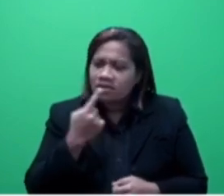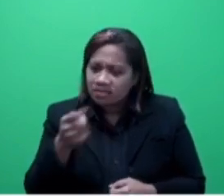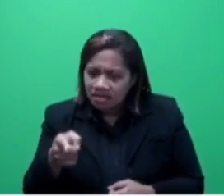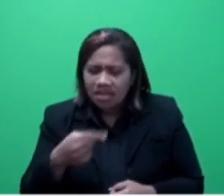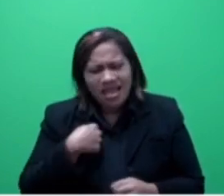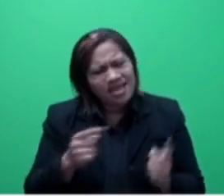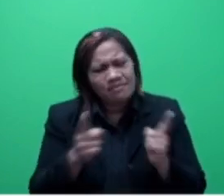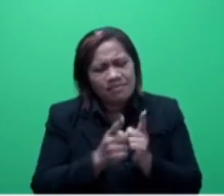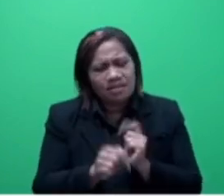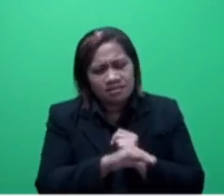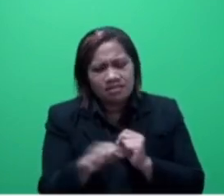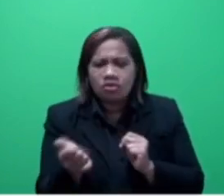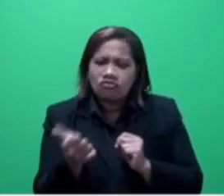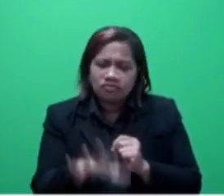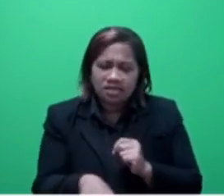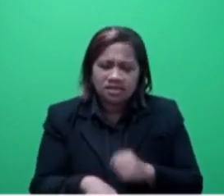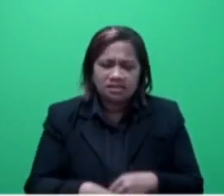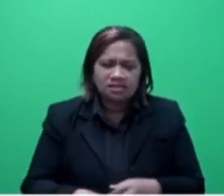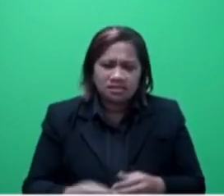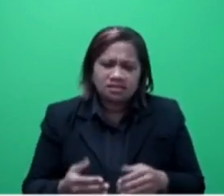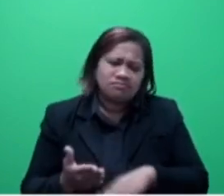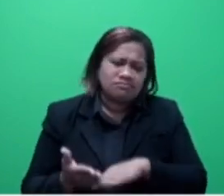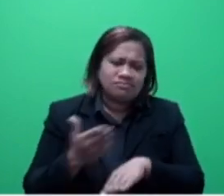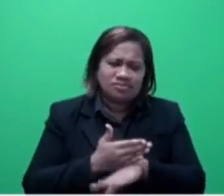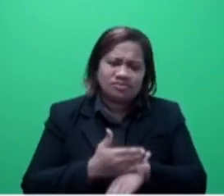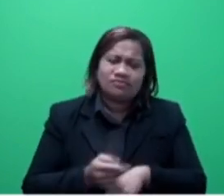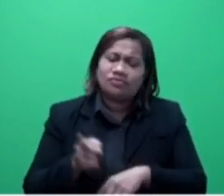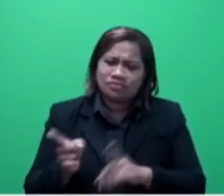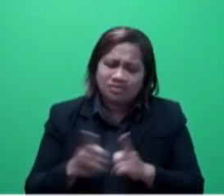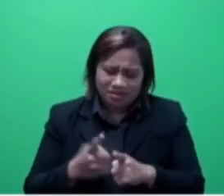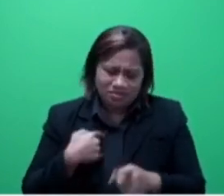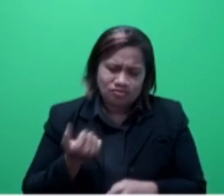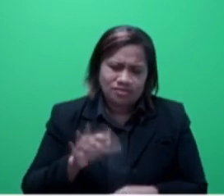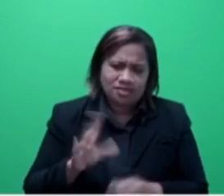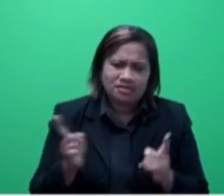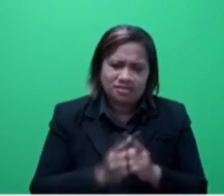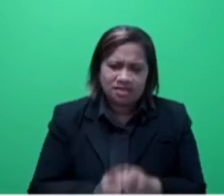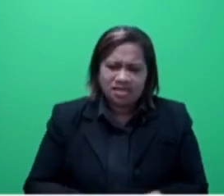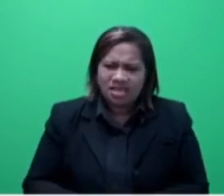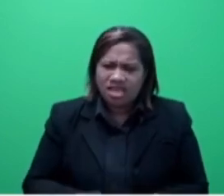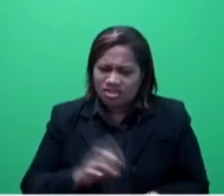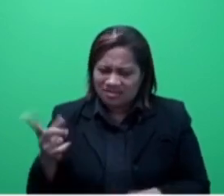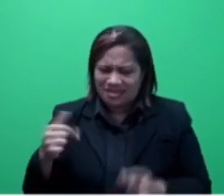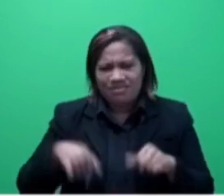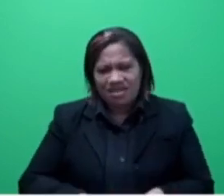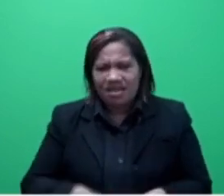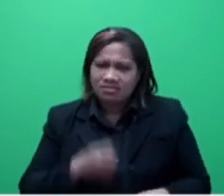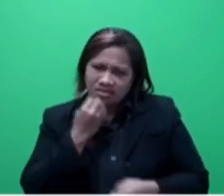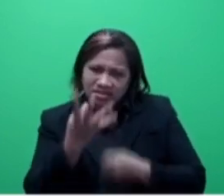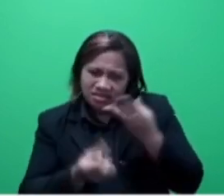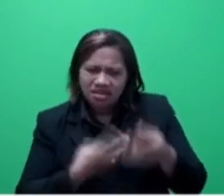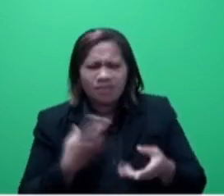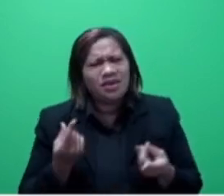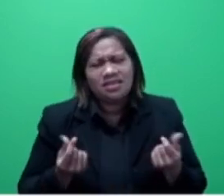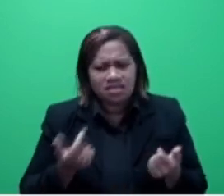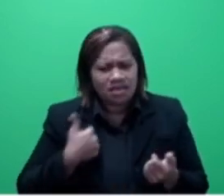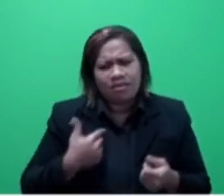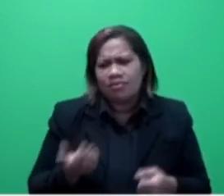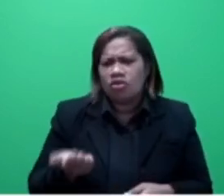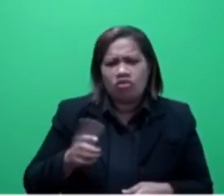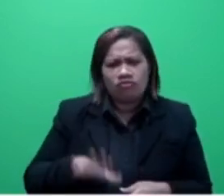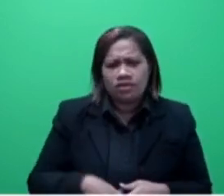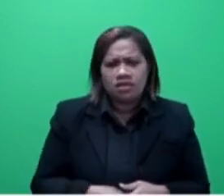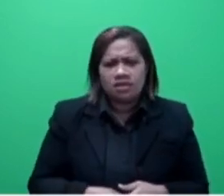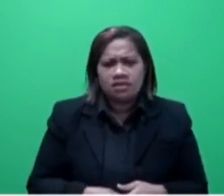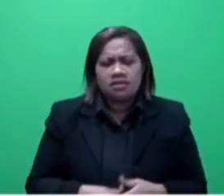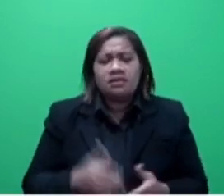of you. Very simple. Instead of coming here and crying about it and saying, it was very easy. I met the Tapioca